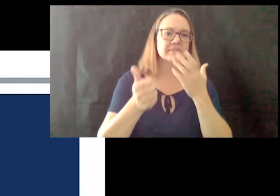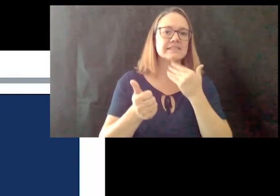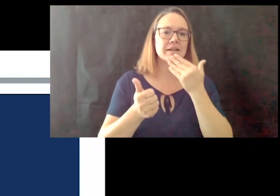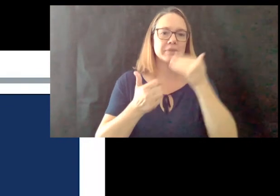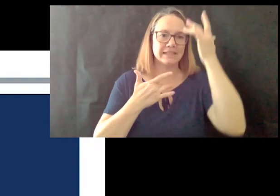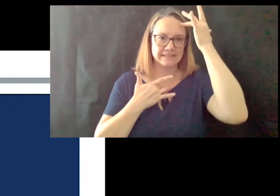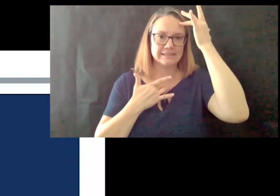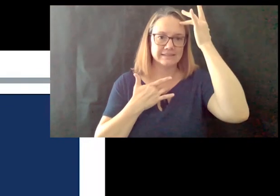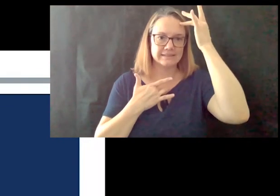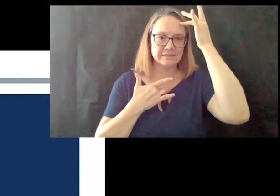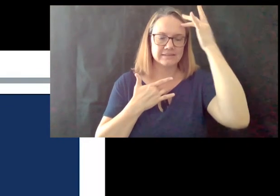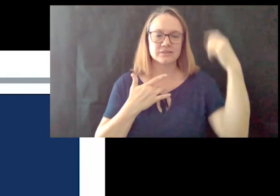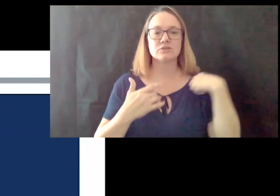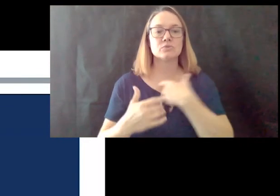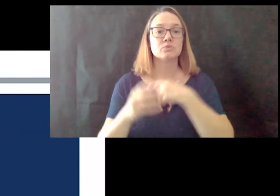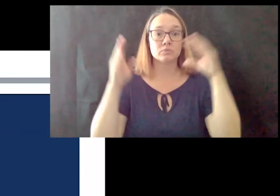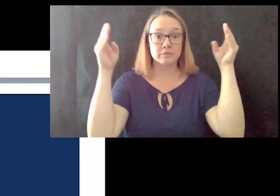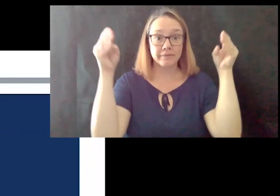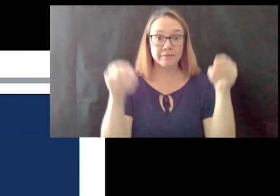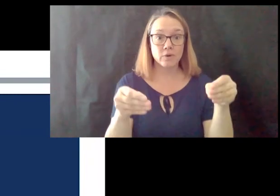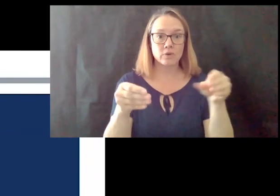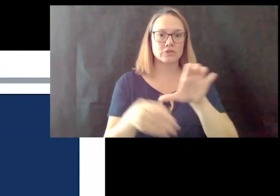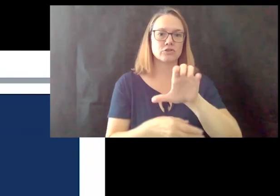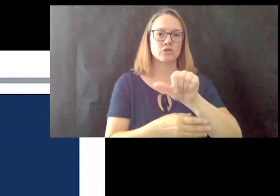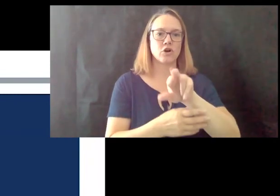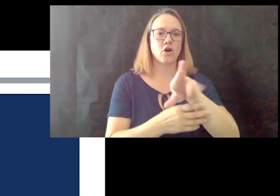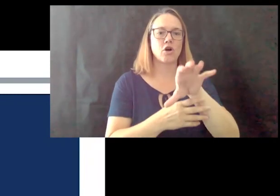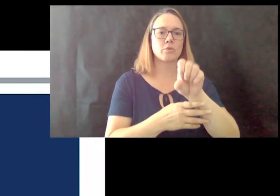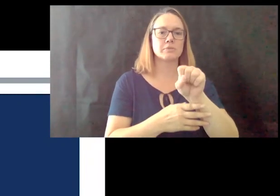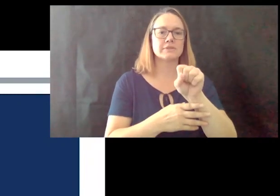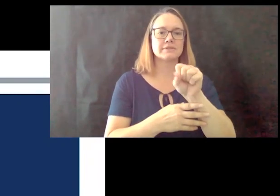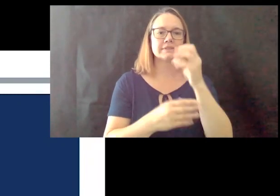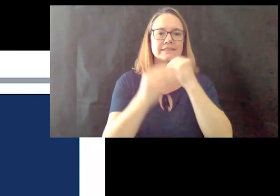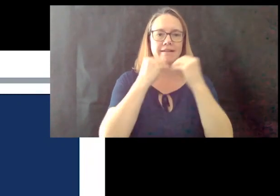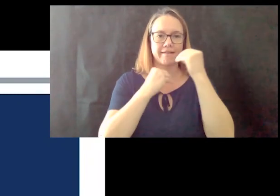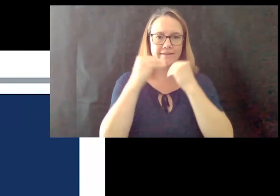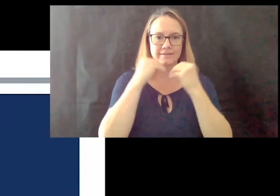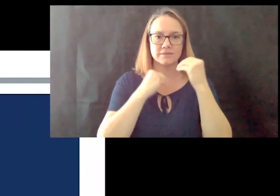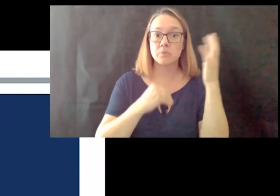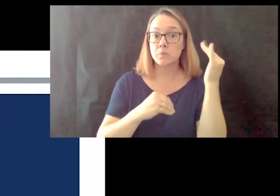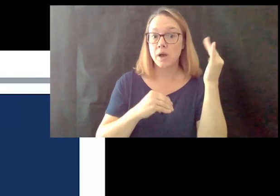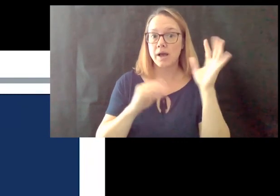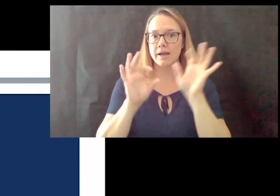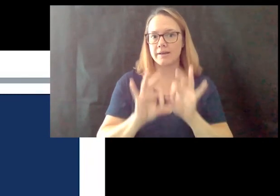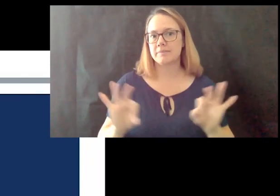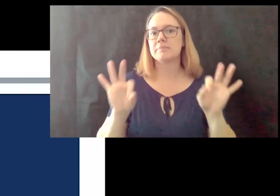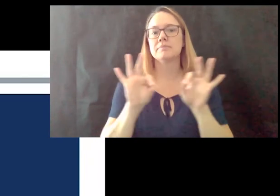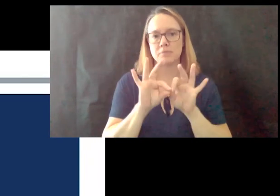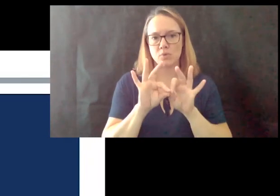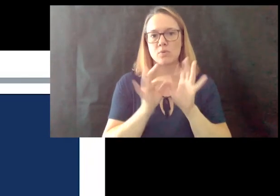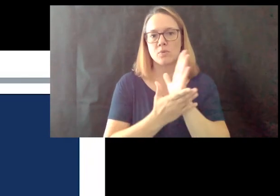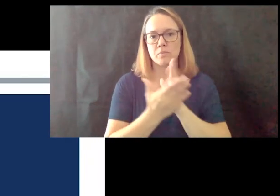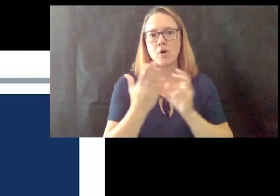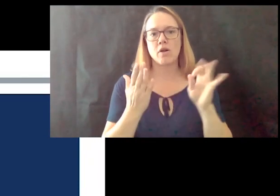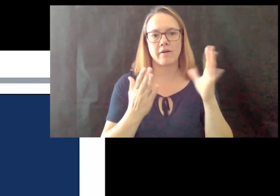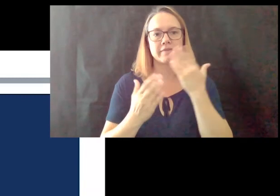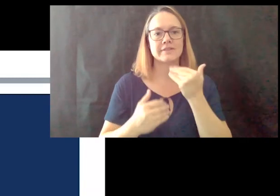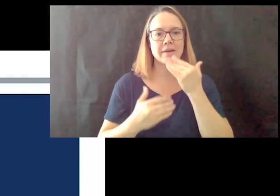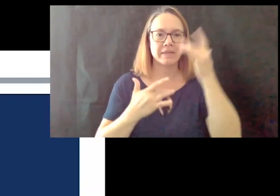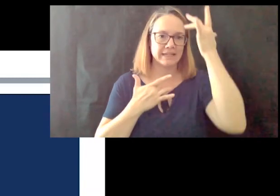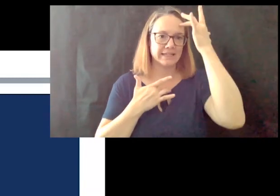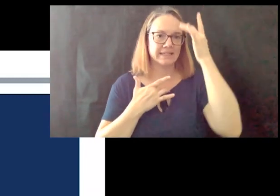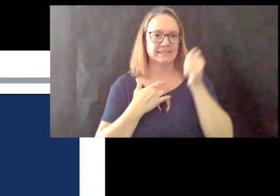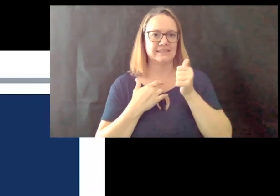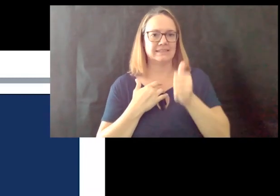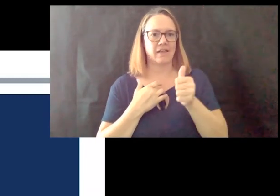diabetes. We are focused upon the carbohydrate diet because it is an extremely important aspect